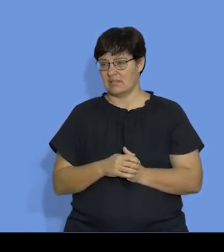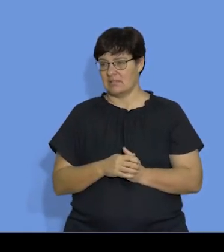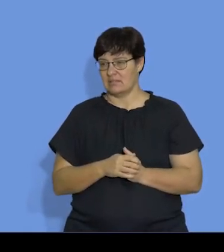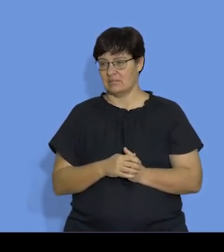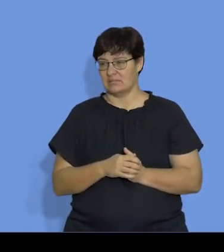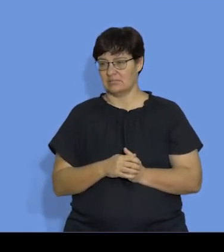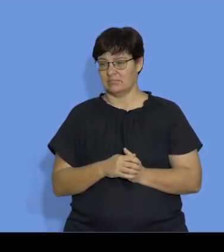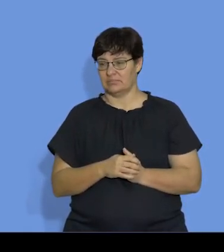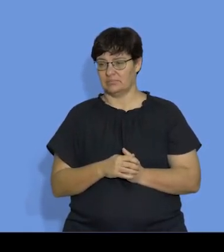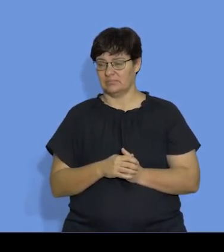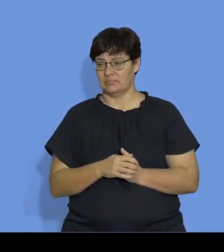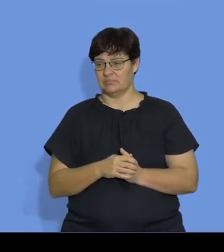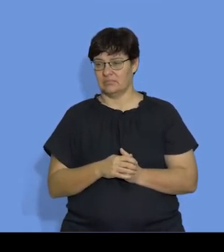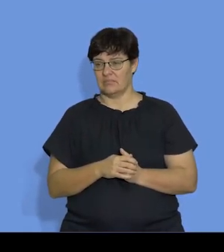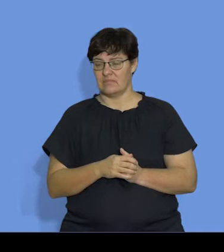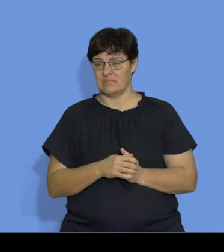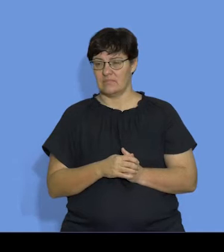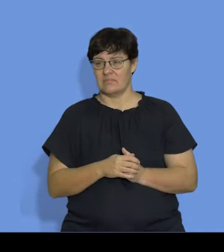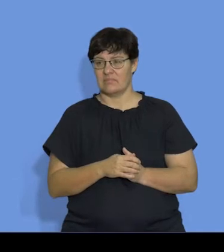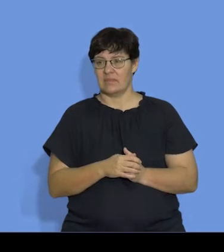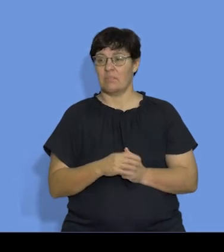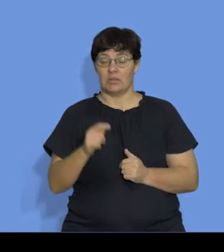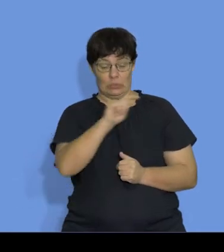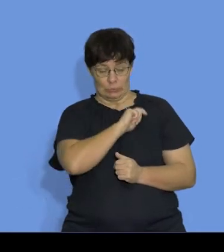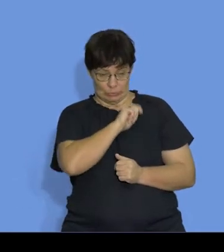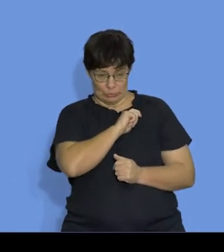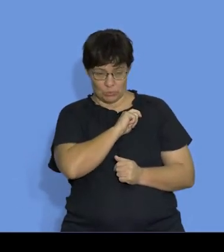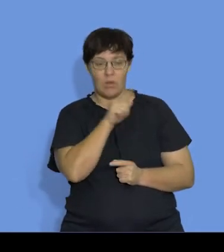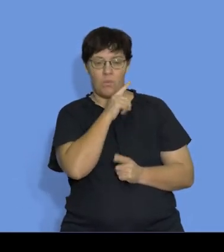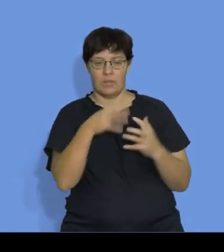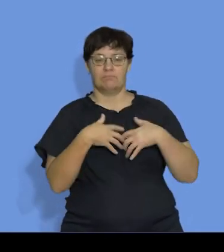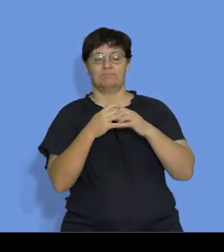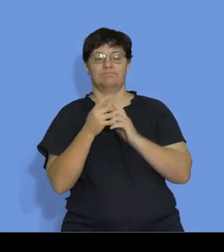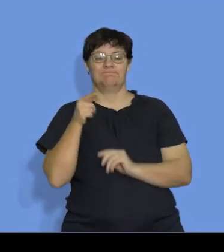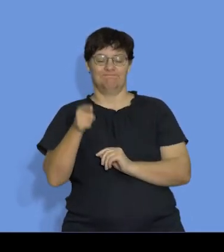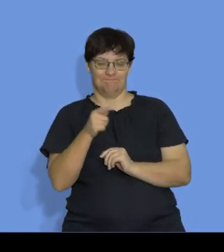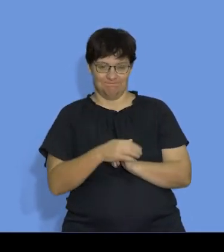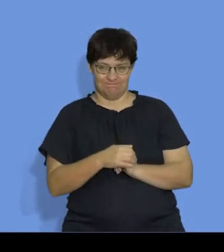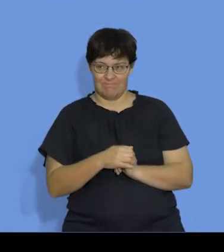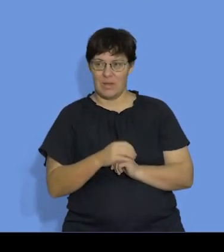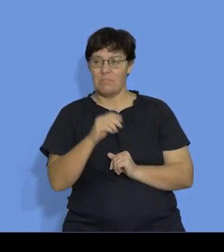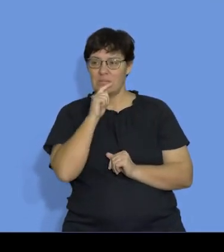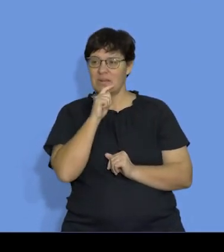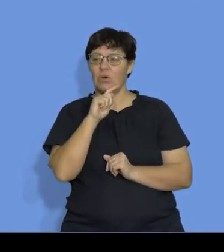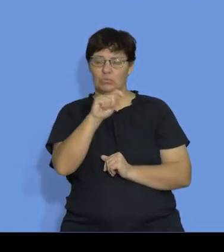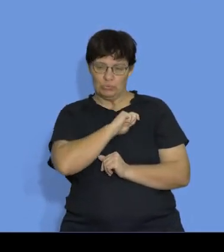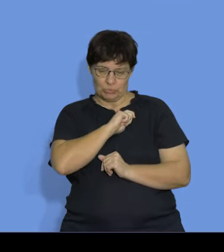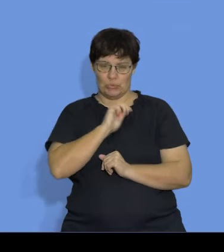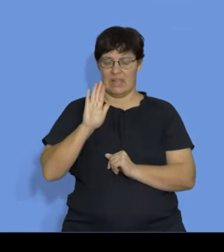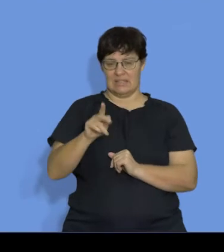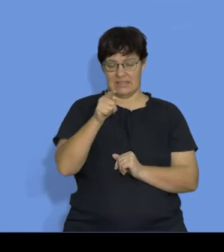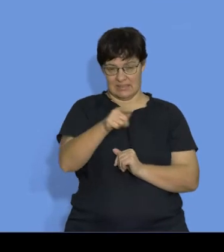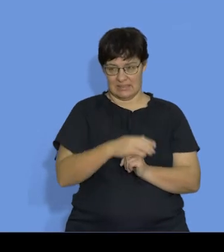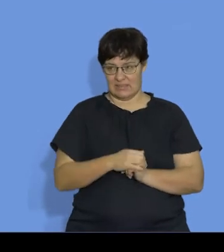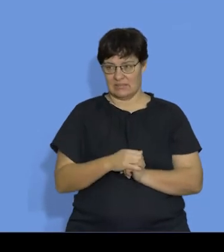expected, right? But in reality, this was formed. So this is the actual yield. This